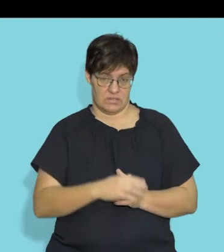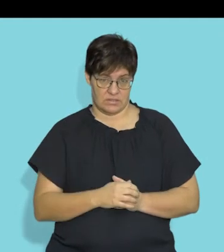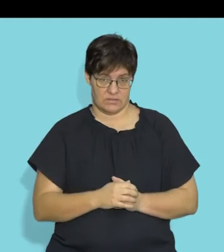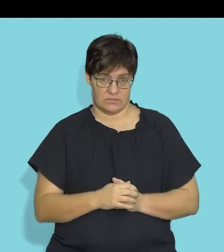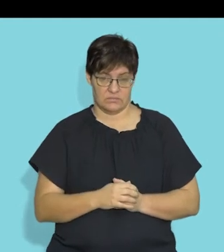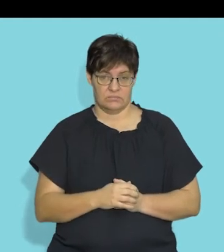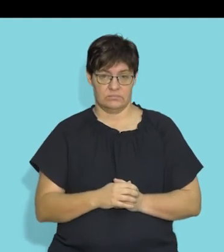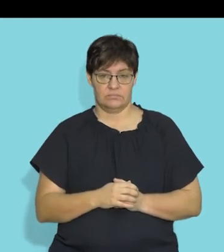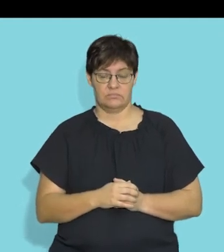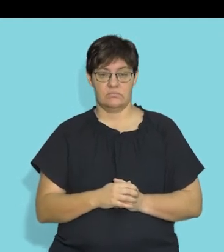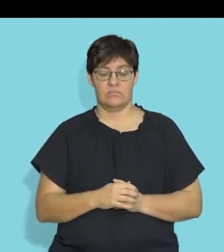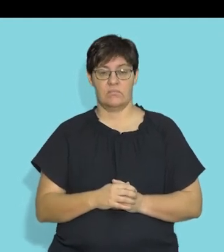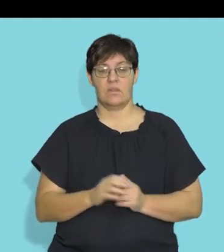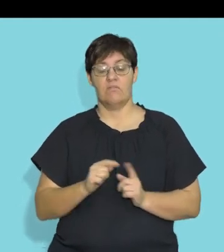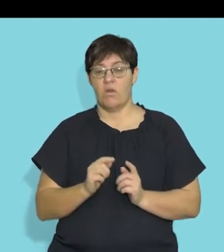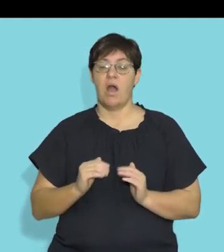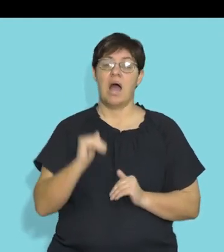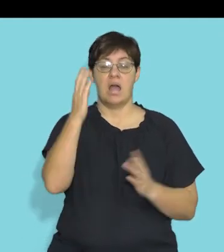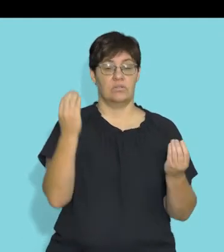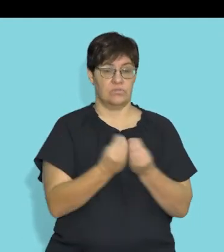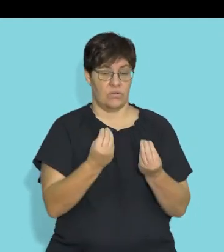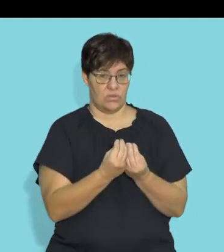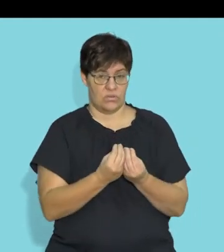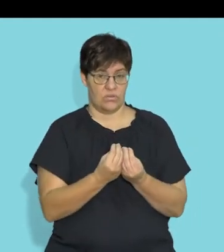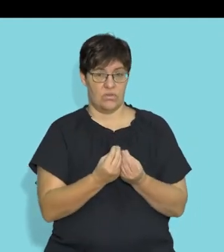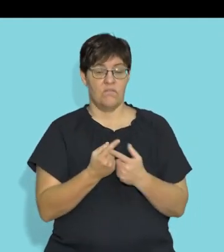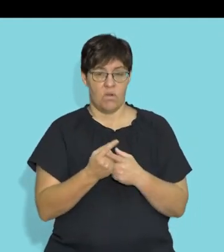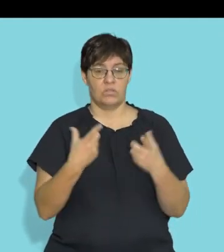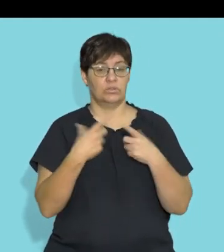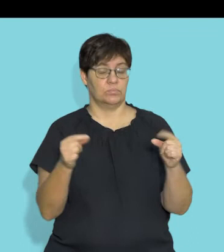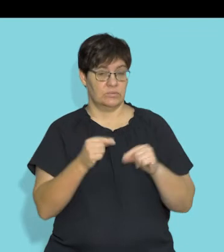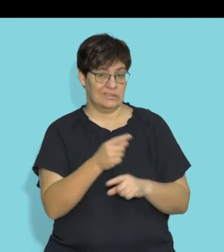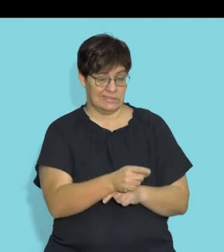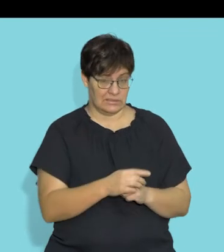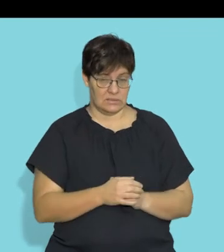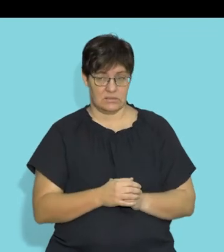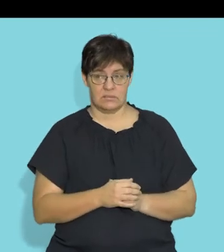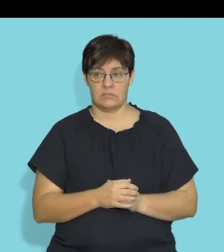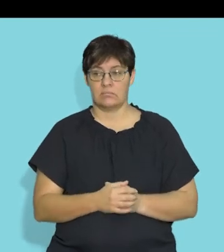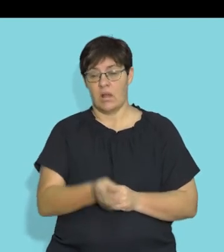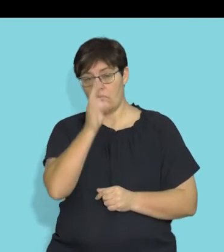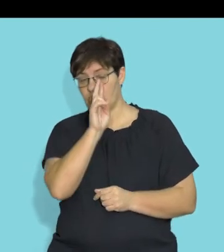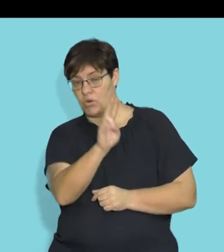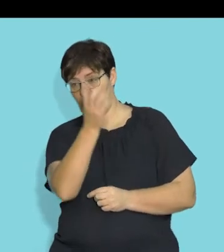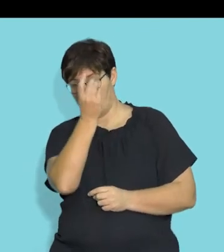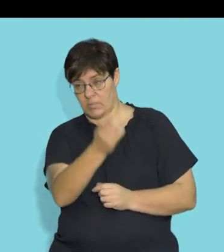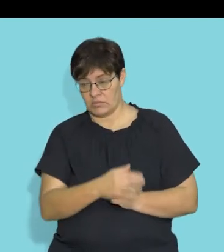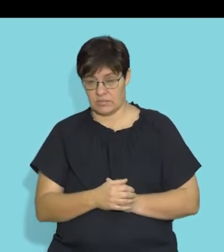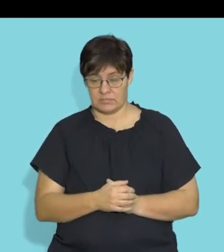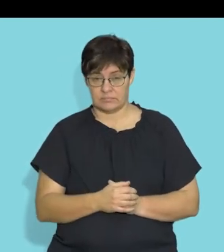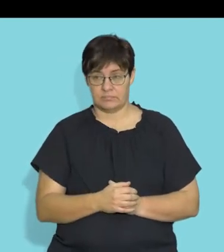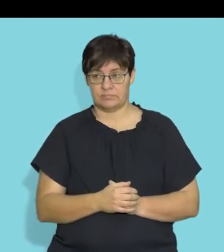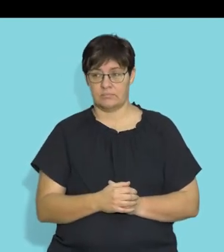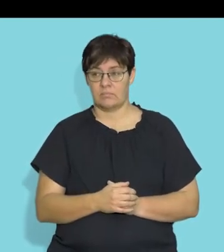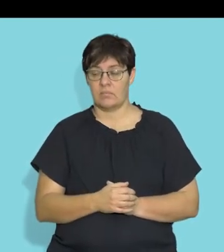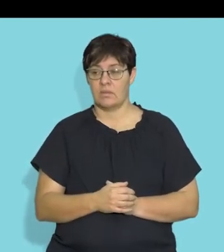500 Rand. Okay. With regards to the high stock, in terms of the chips, let's look at the information again.